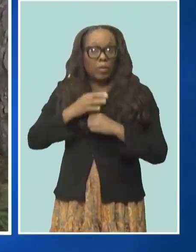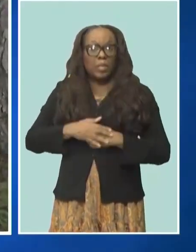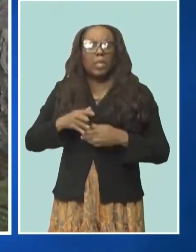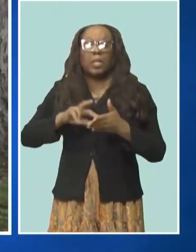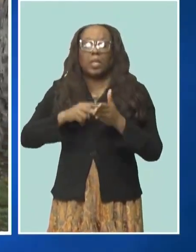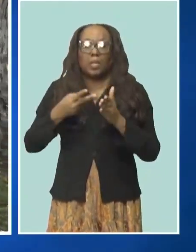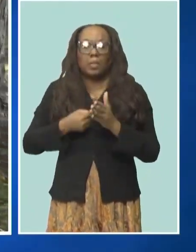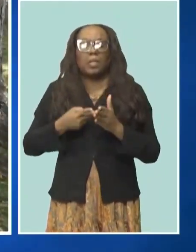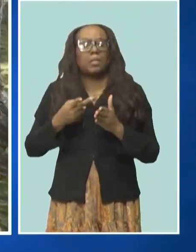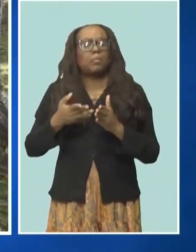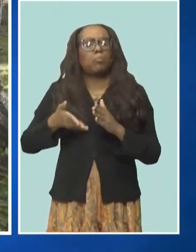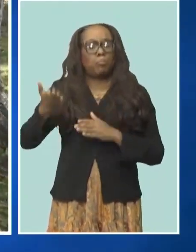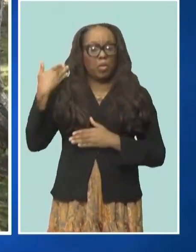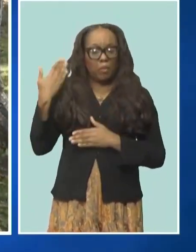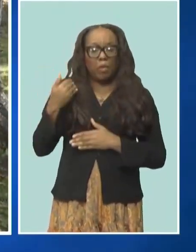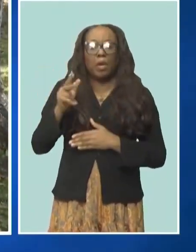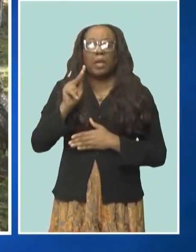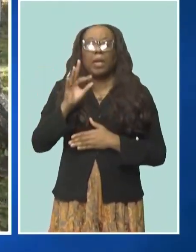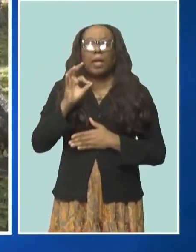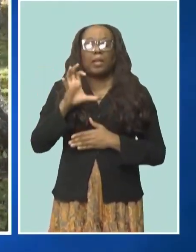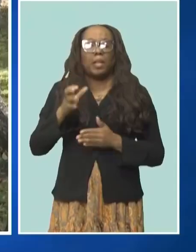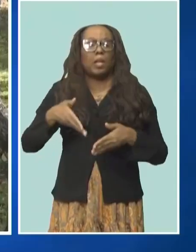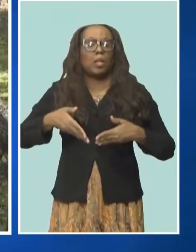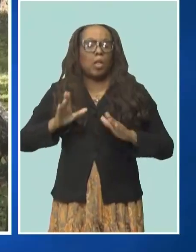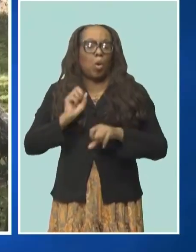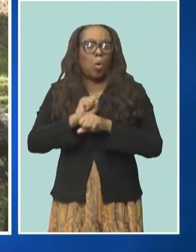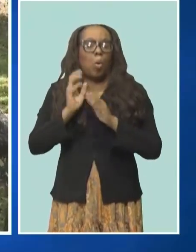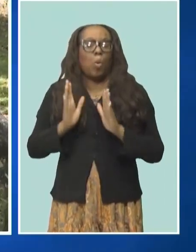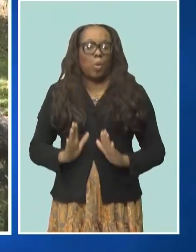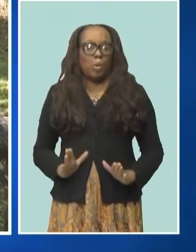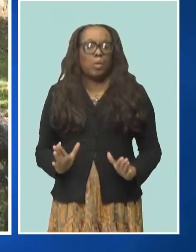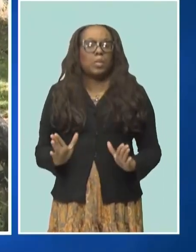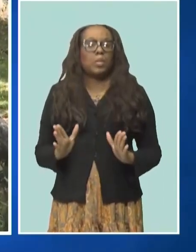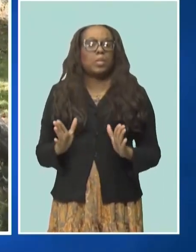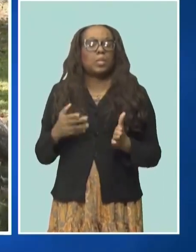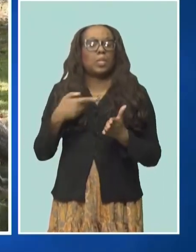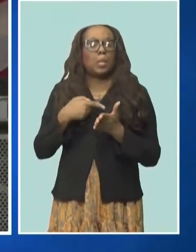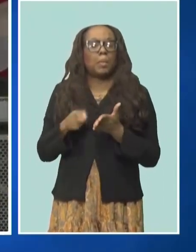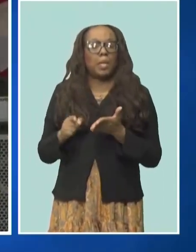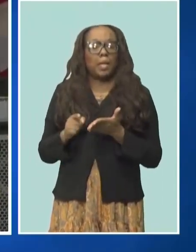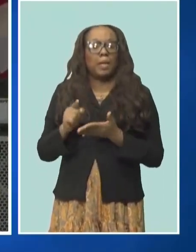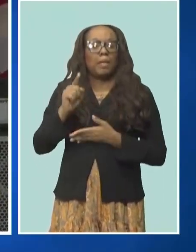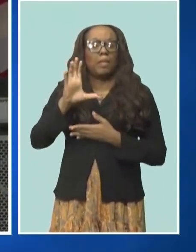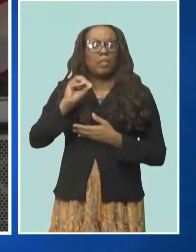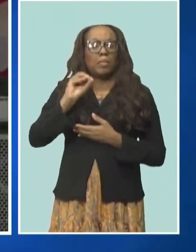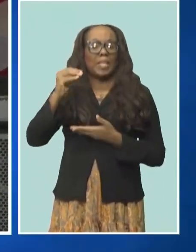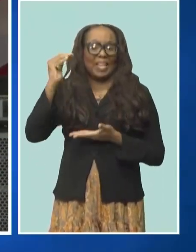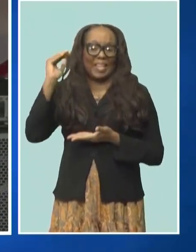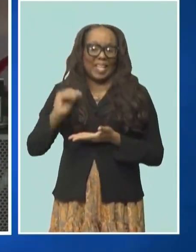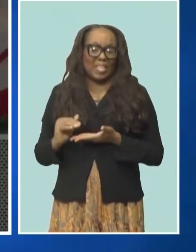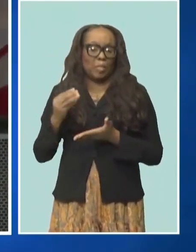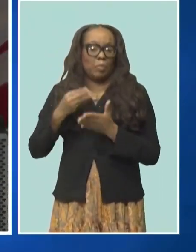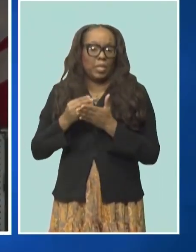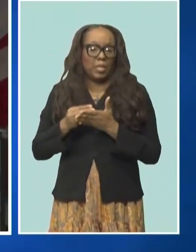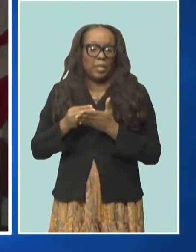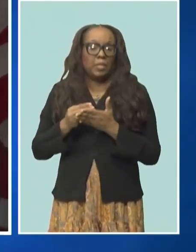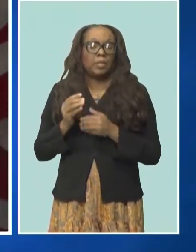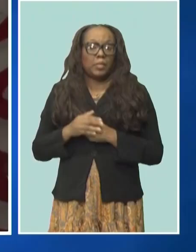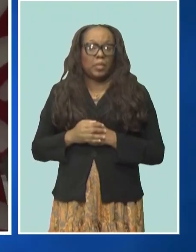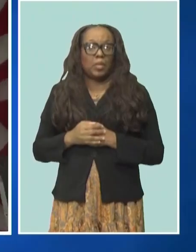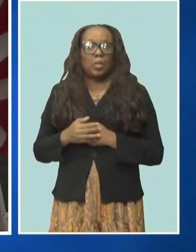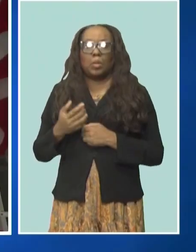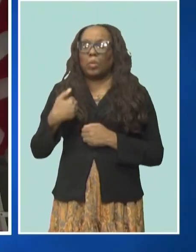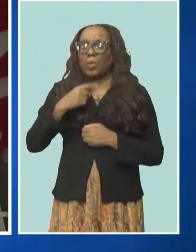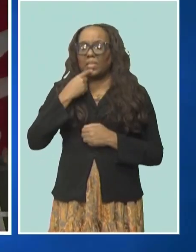the cost. KFC pull on that. We don't keep any noise about it because although it is in the